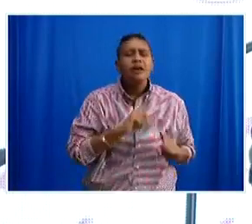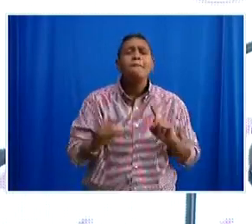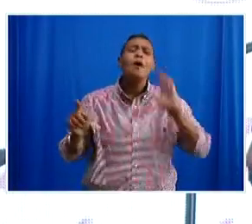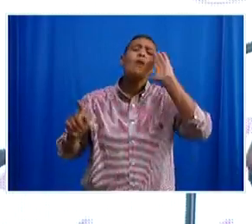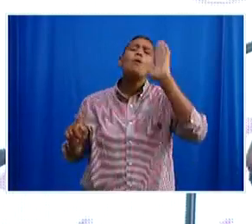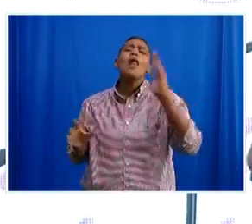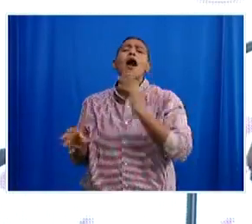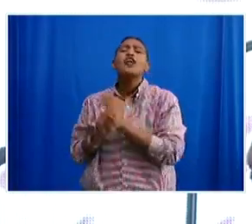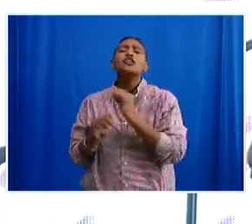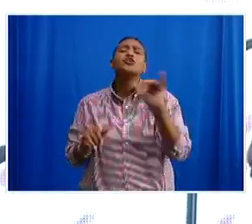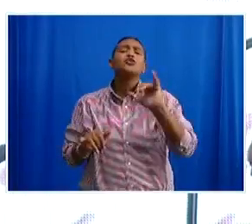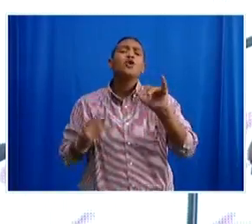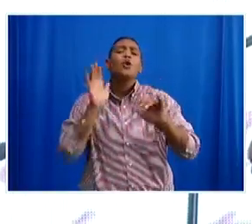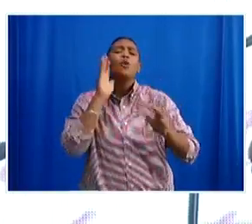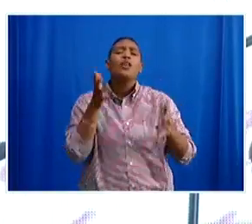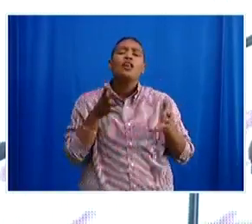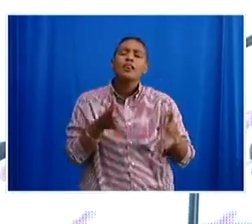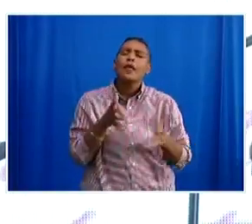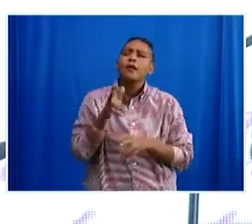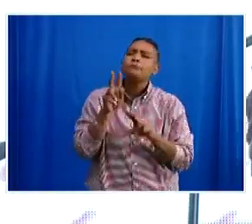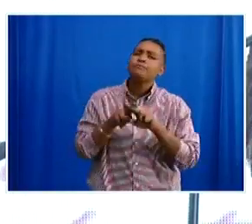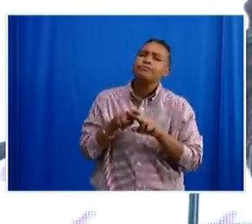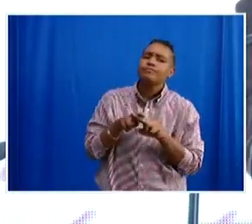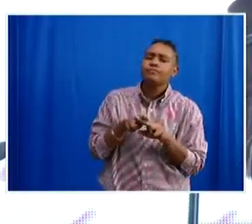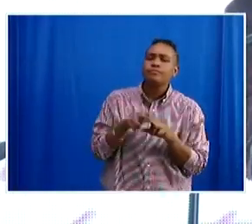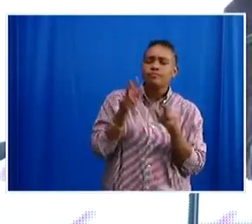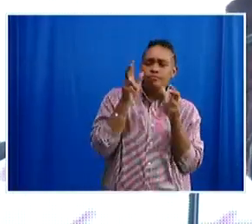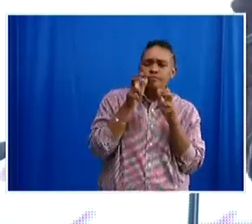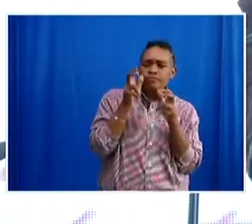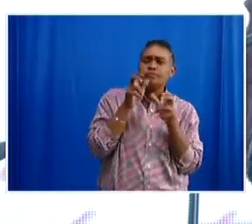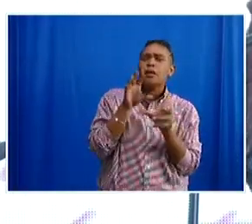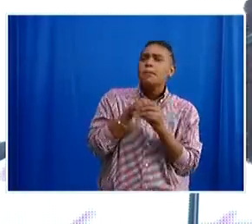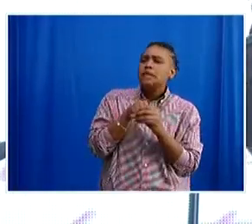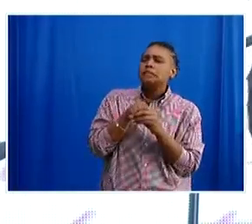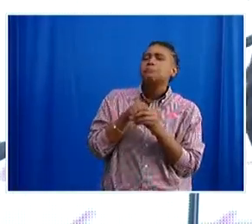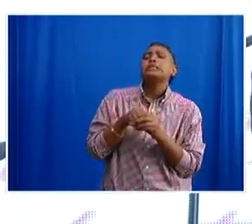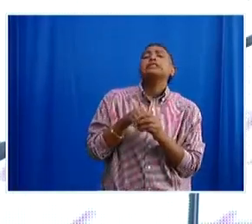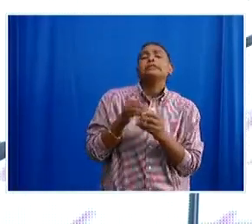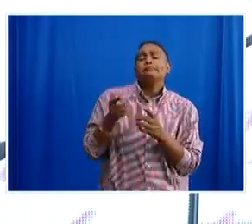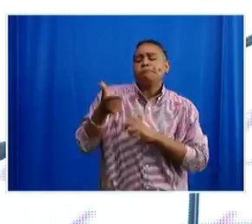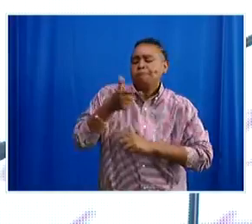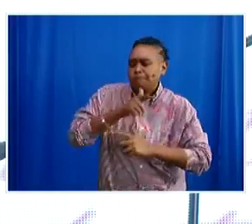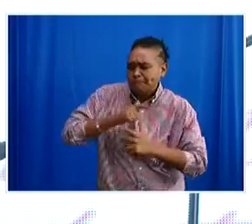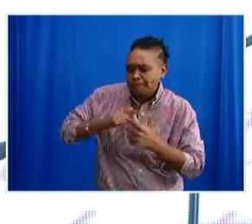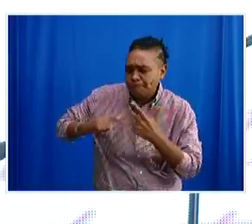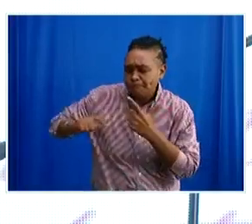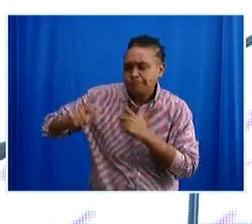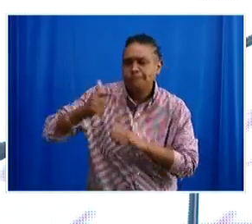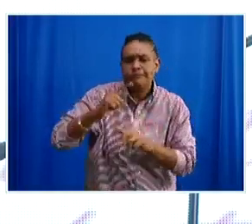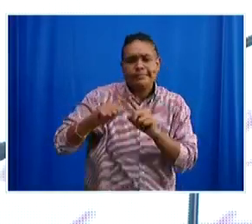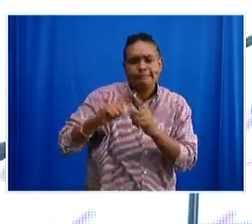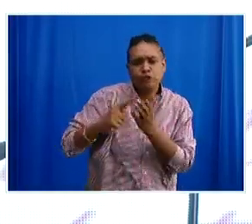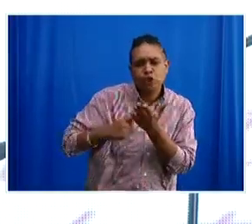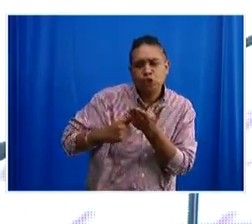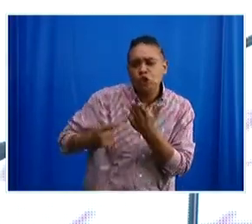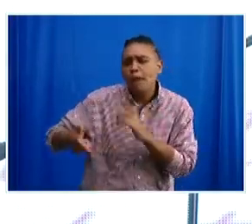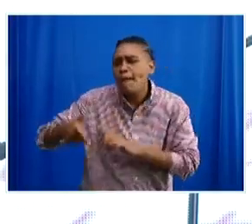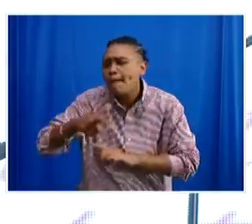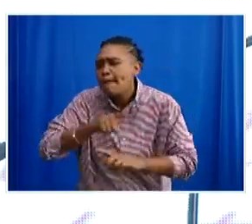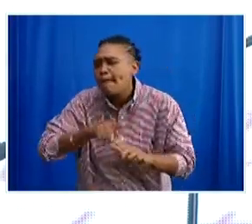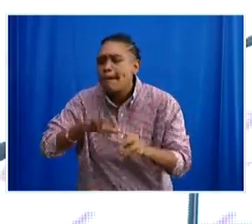also be at the table to participate in the various